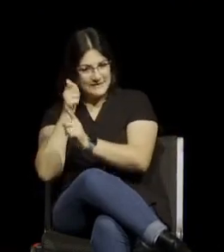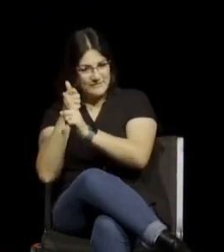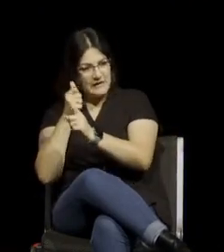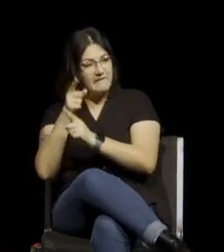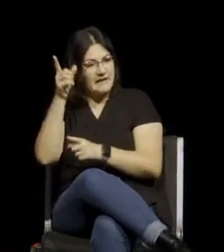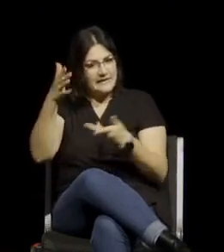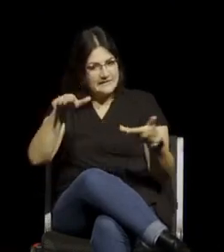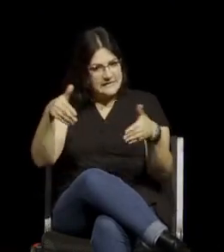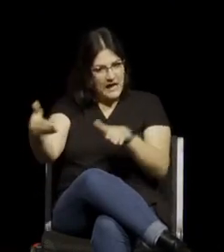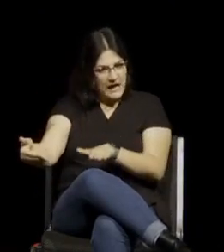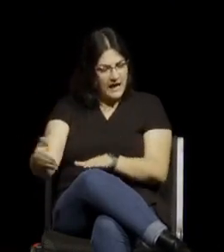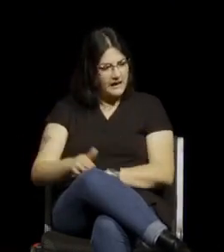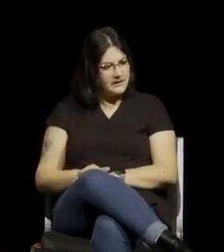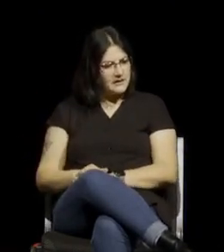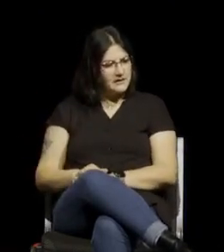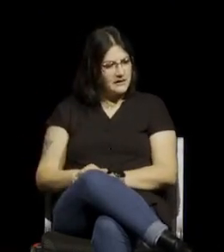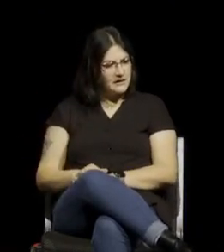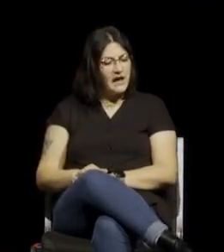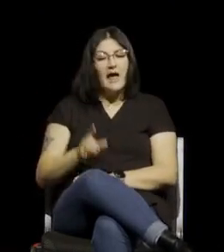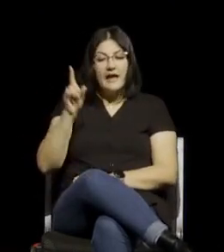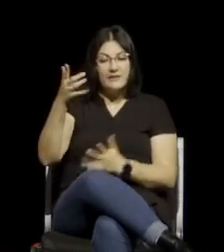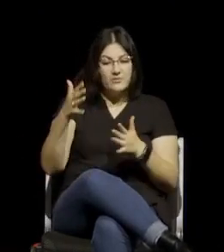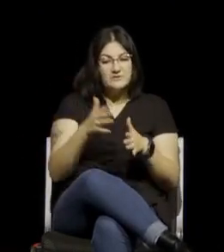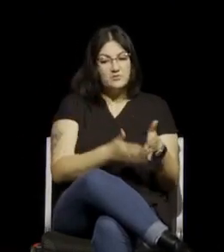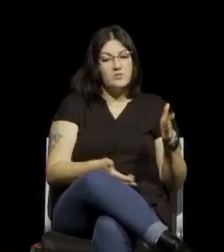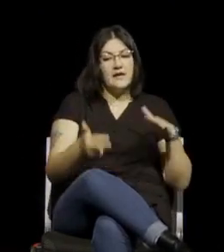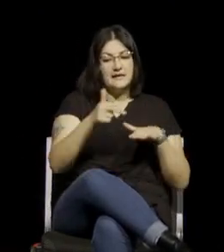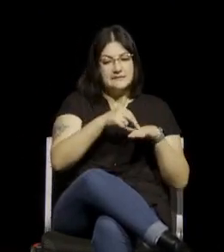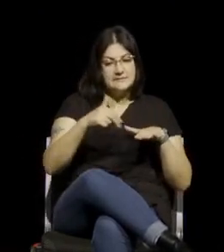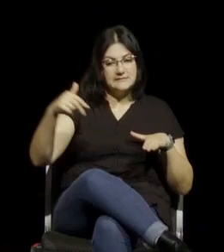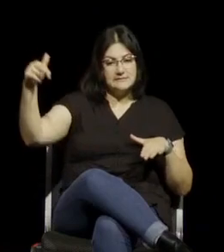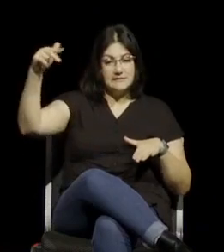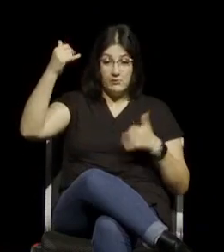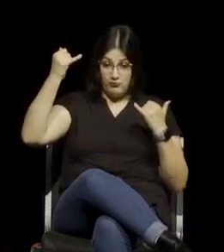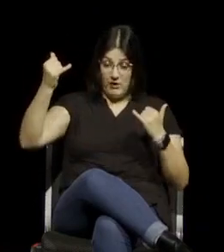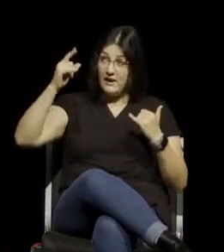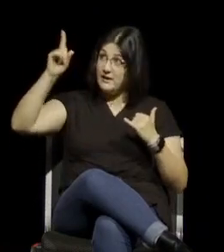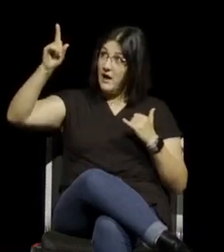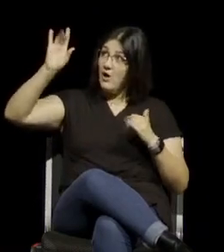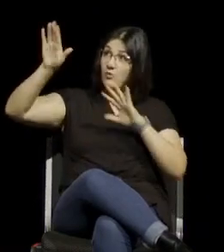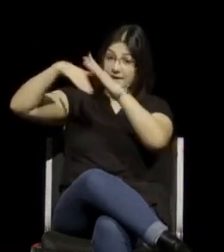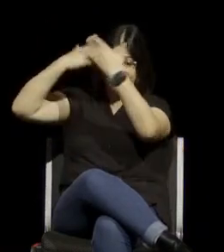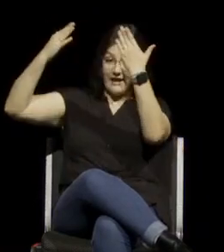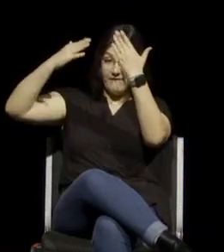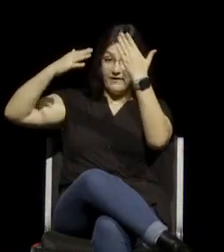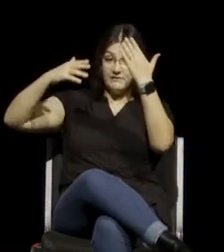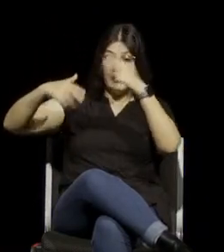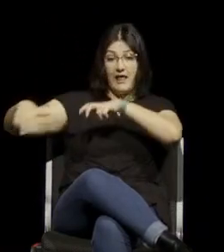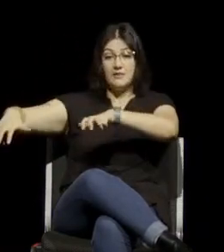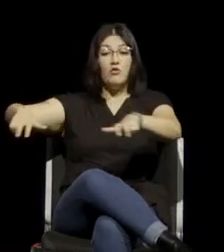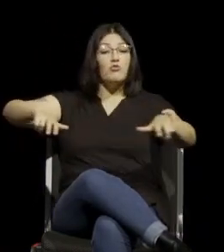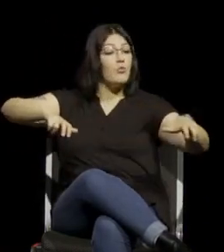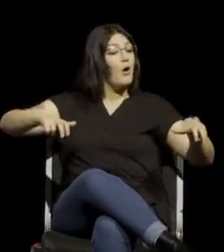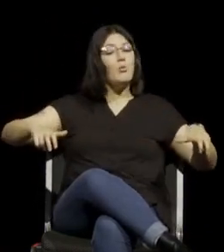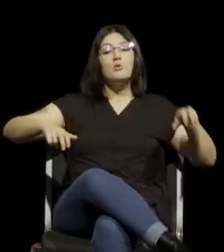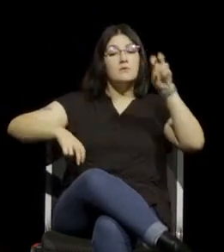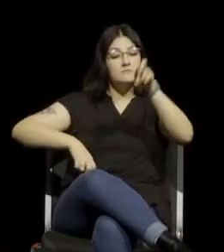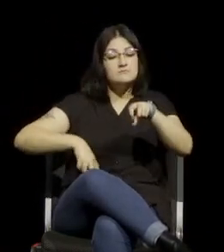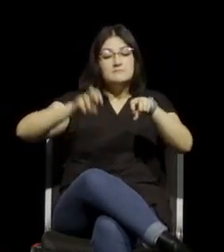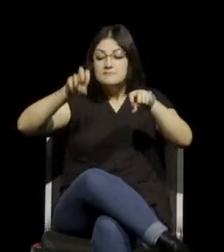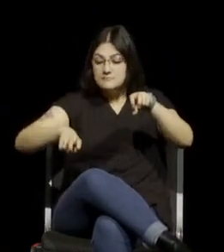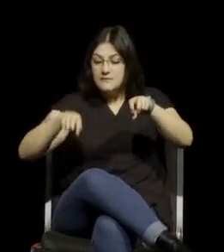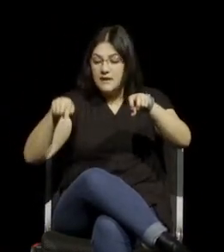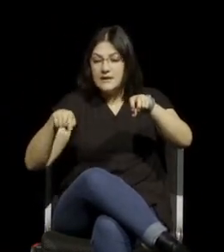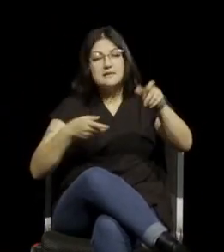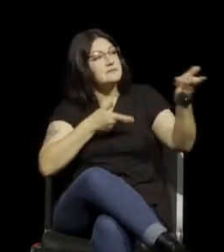one who died. And more than that, he was raised, who is at the right hand of God right now, who indeed is interceding